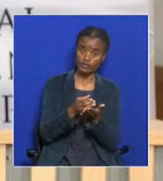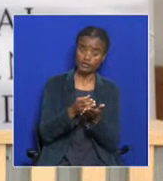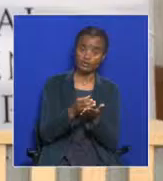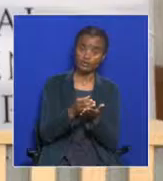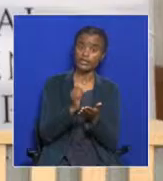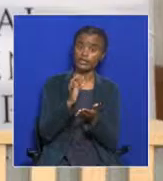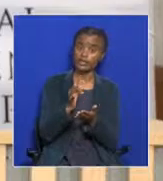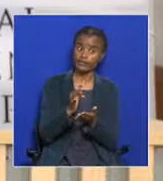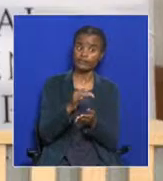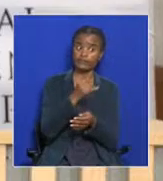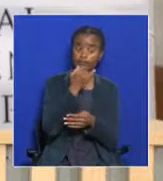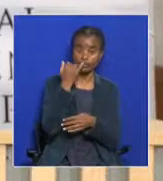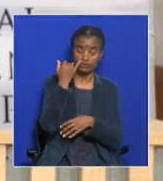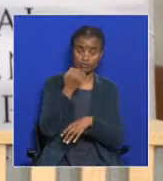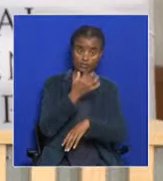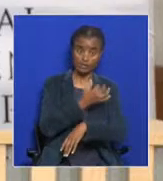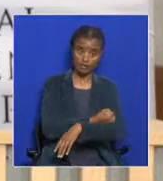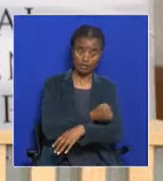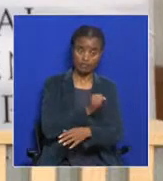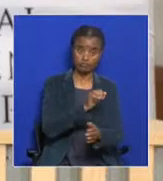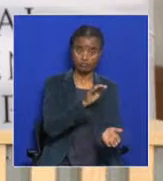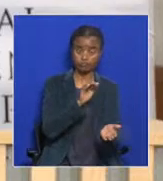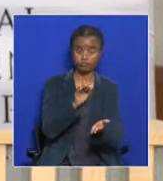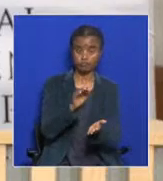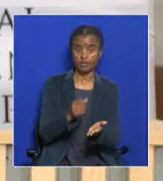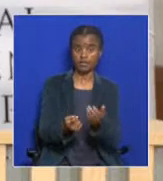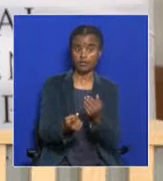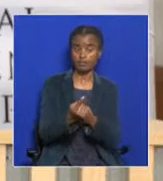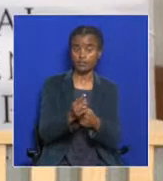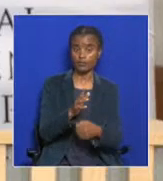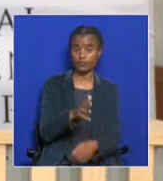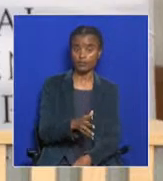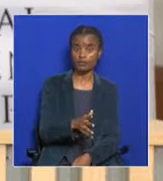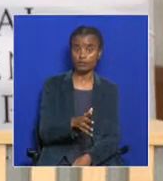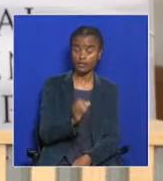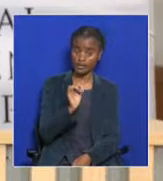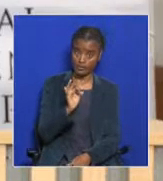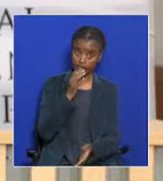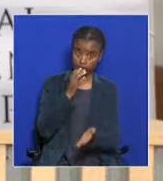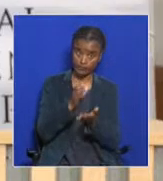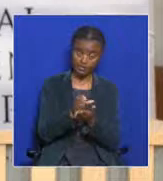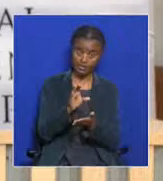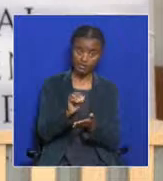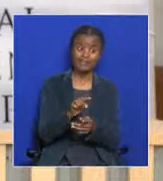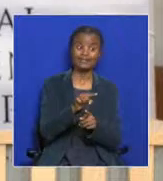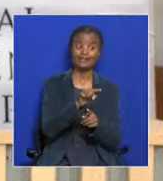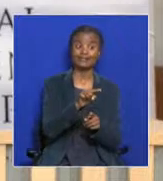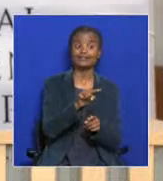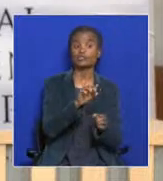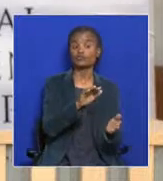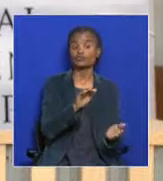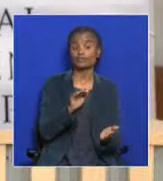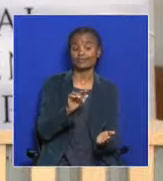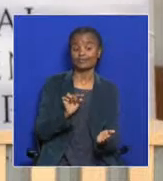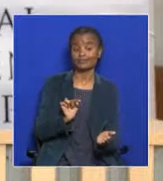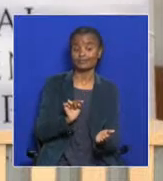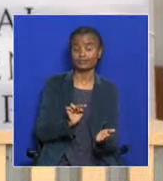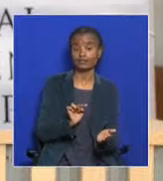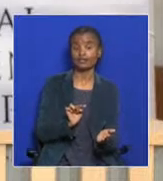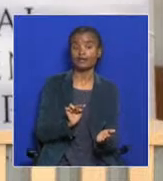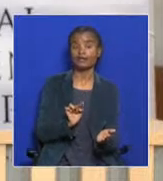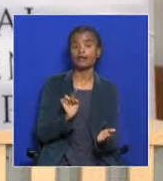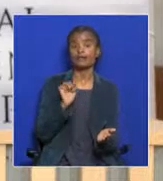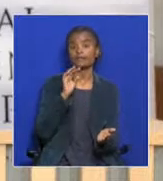of that shipment, and that would trigger the need for you to go